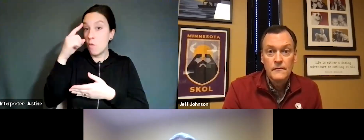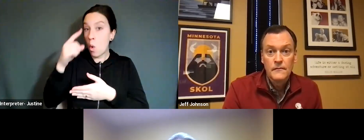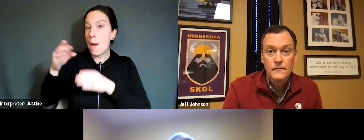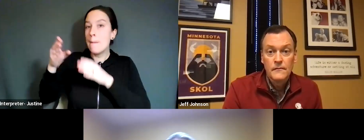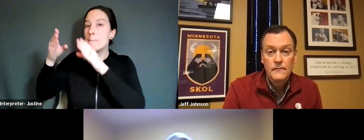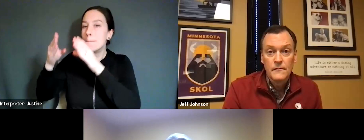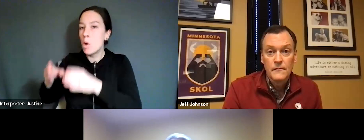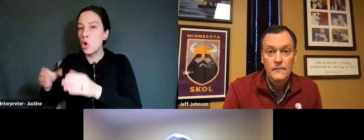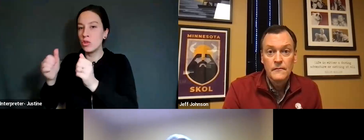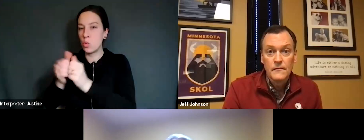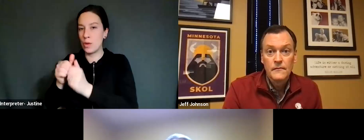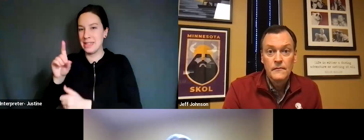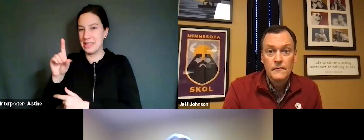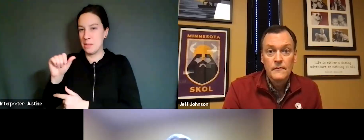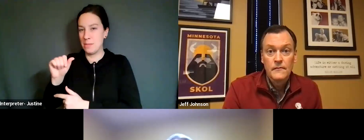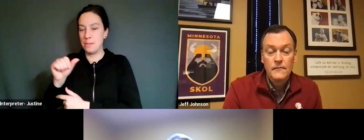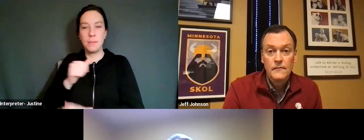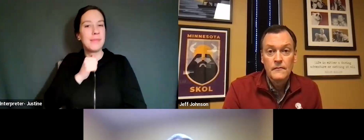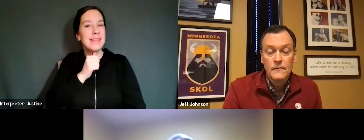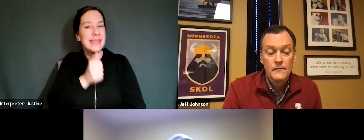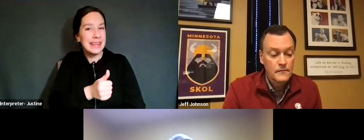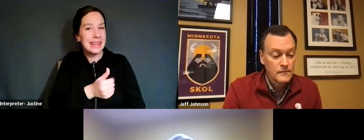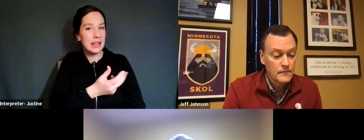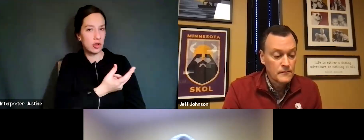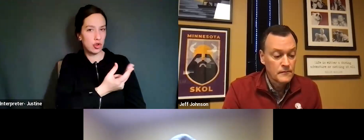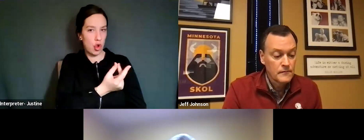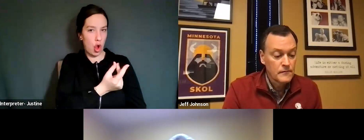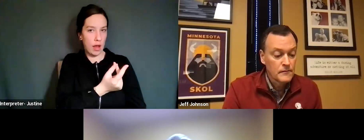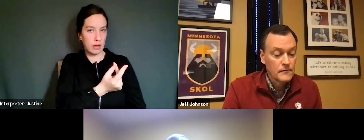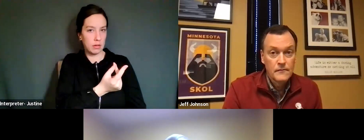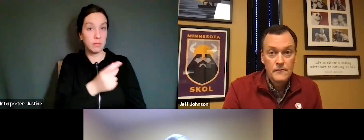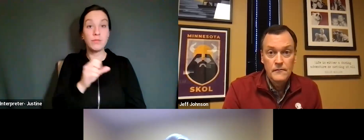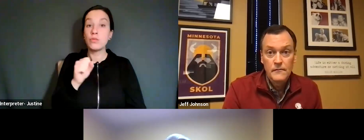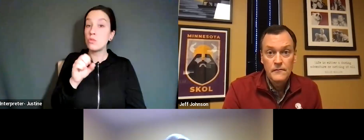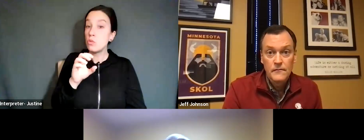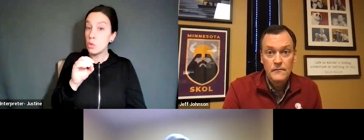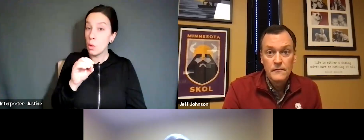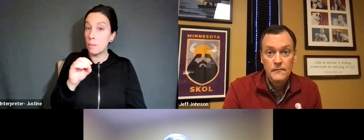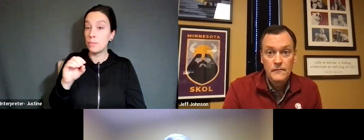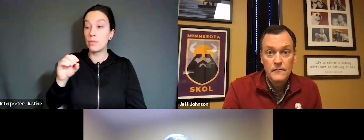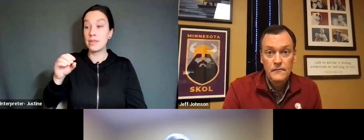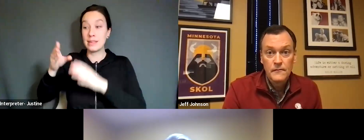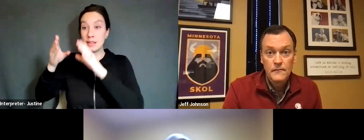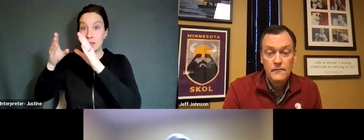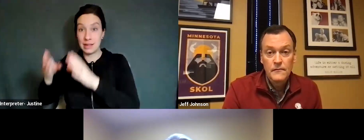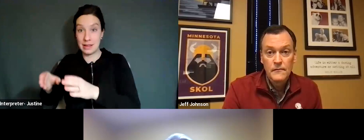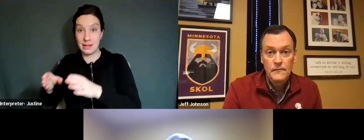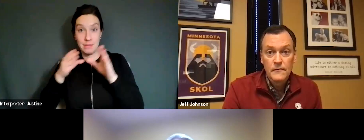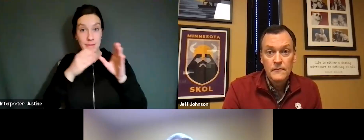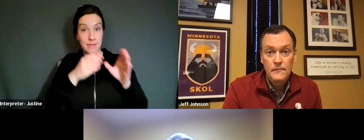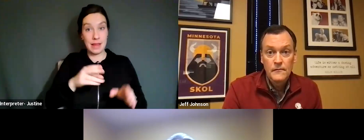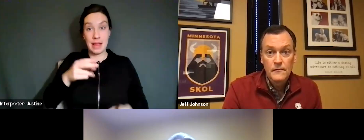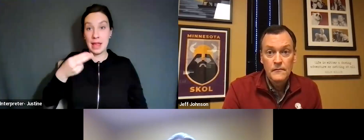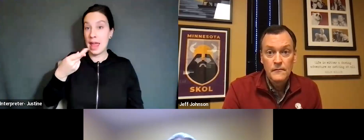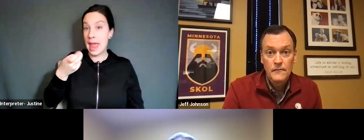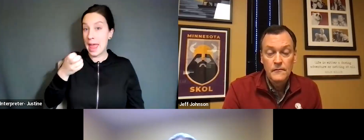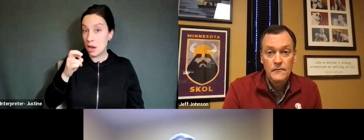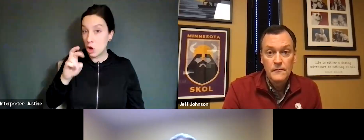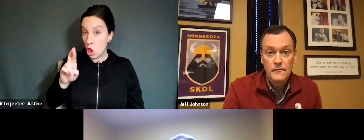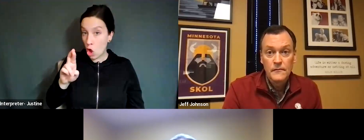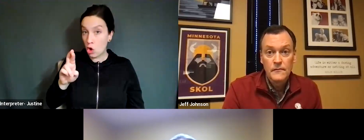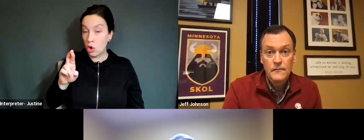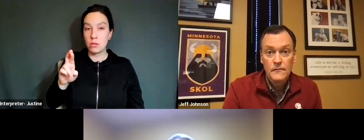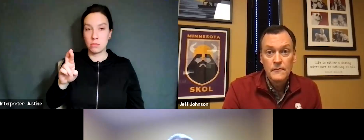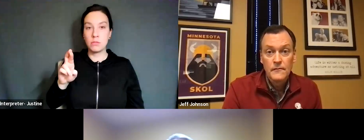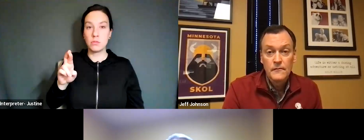doesn't have access rights. So in these cases, since the handlers are not people with the disability and the dog is not placed with them for that